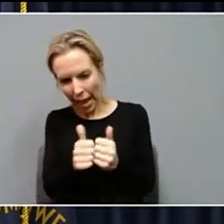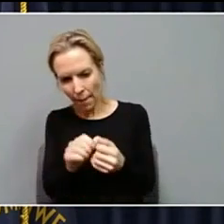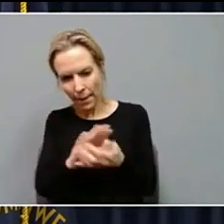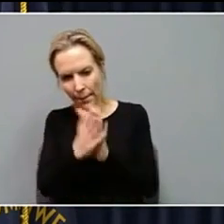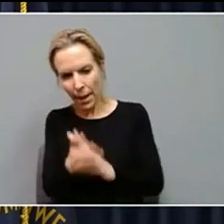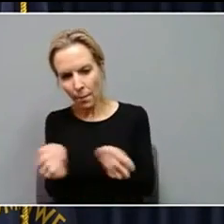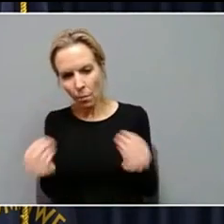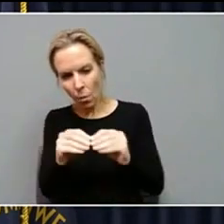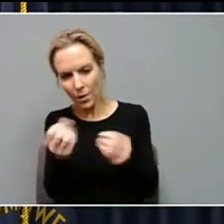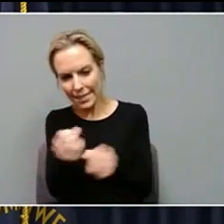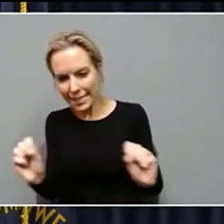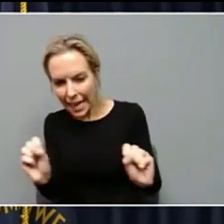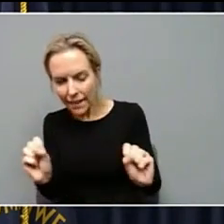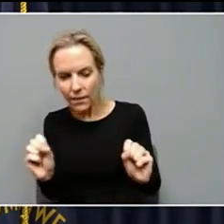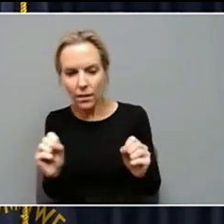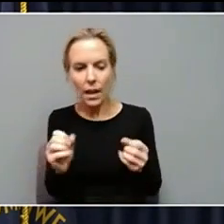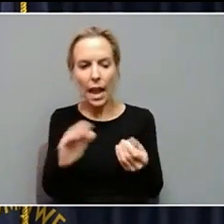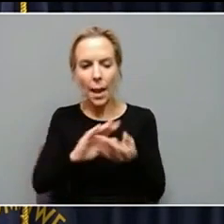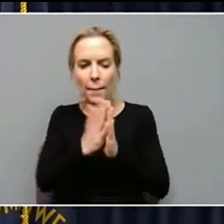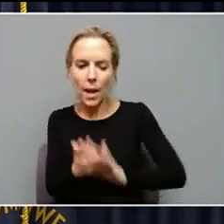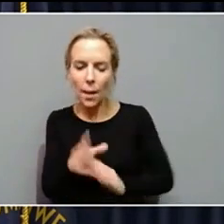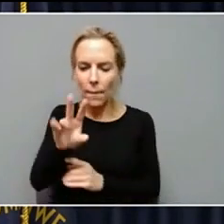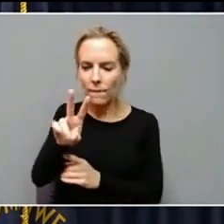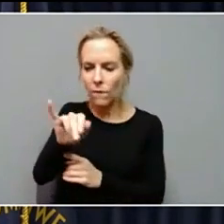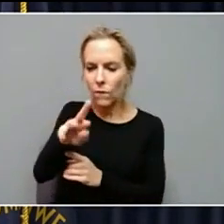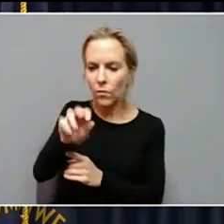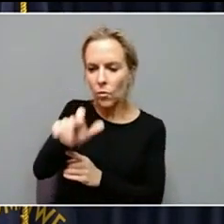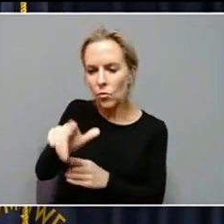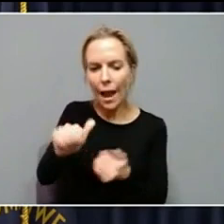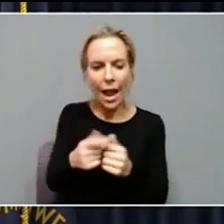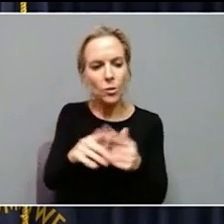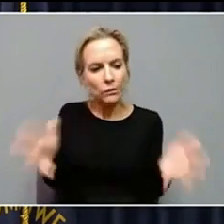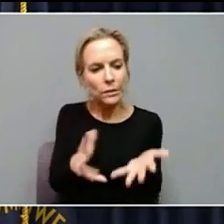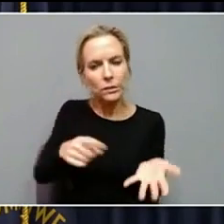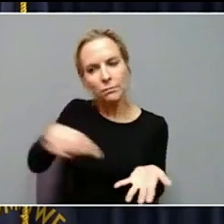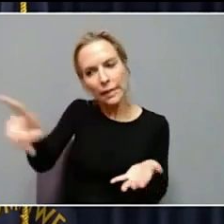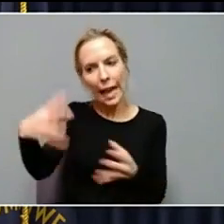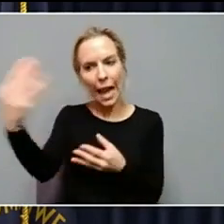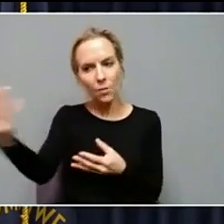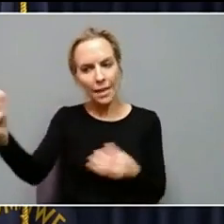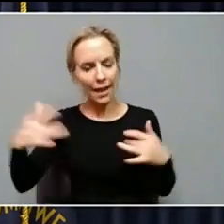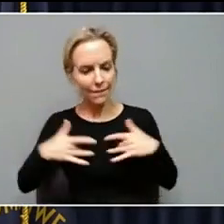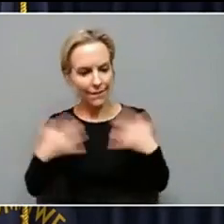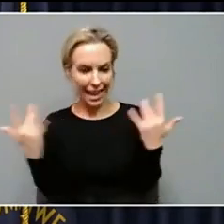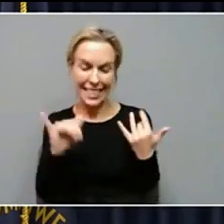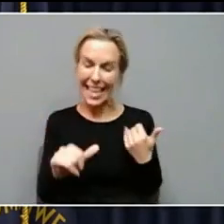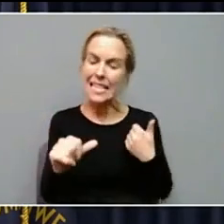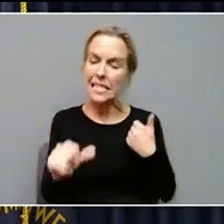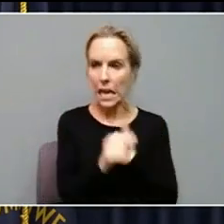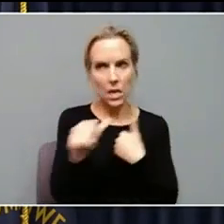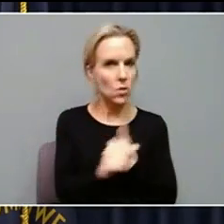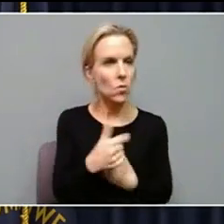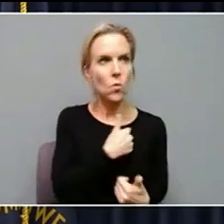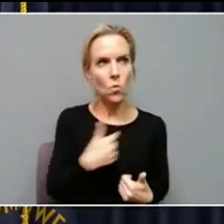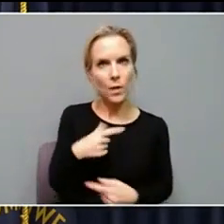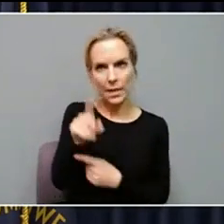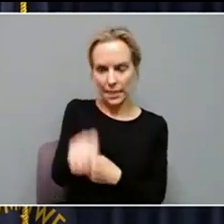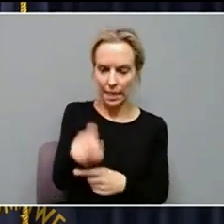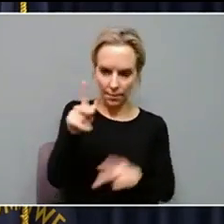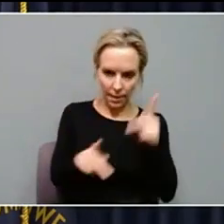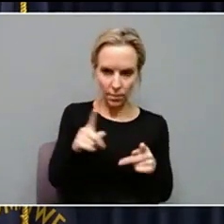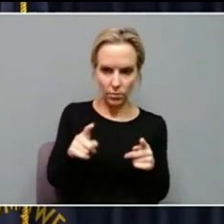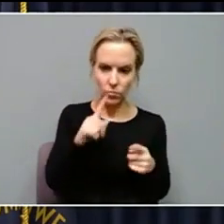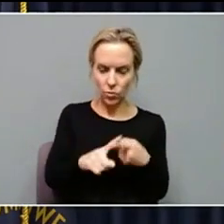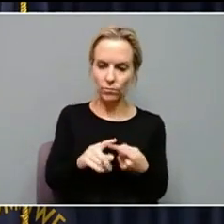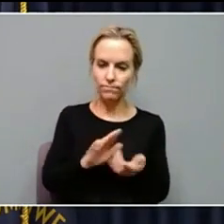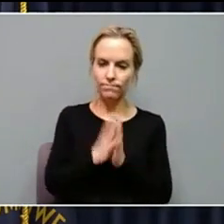how to make them virtual, how to push them outside. It is that dangerous right now, to where we need people to take that personal